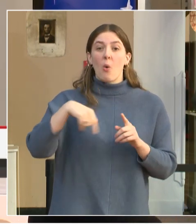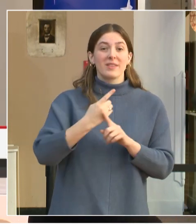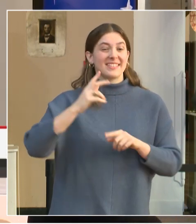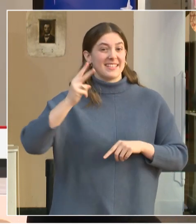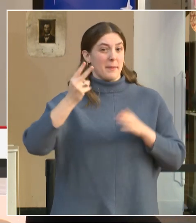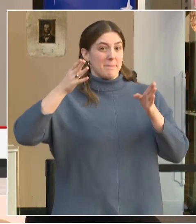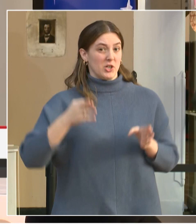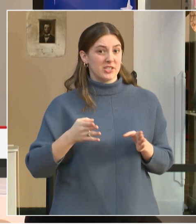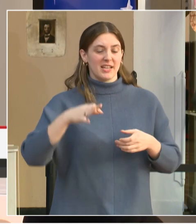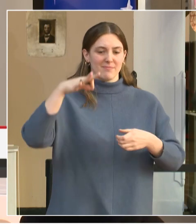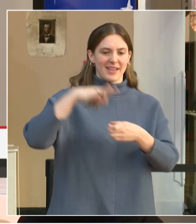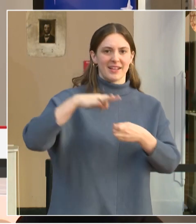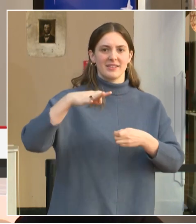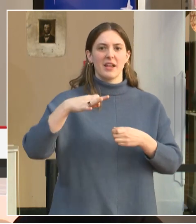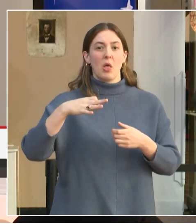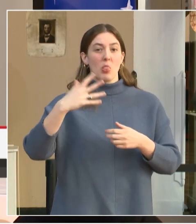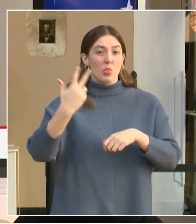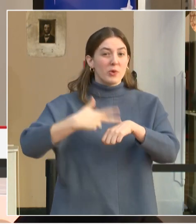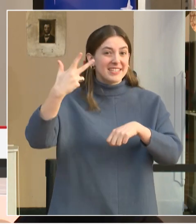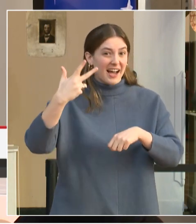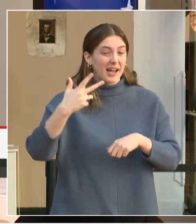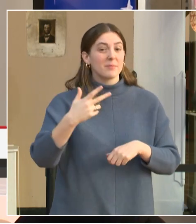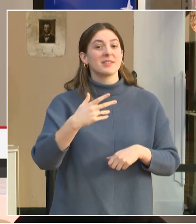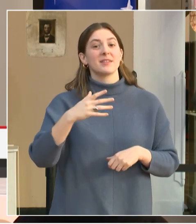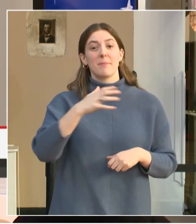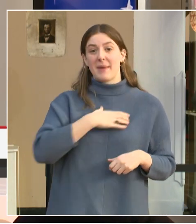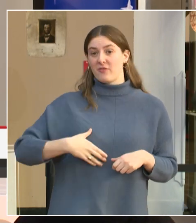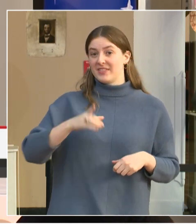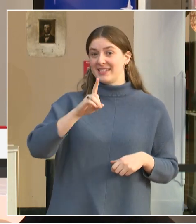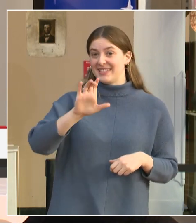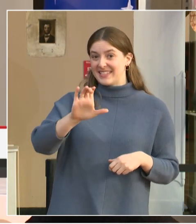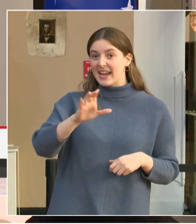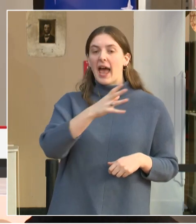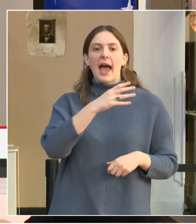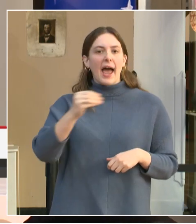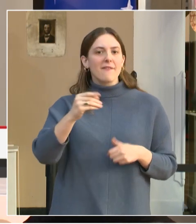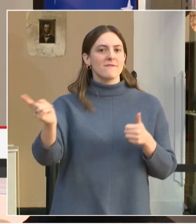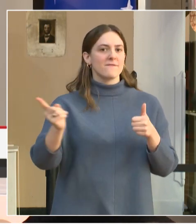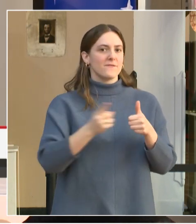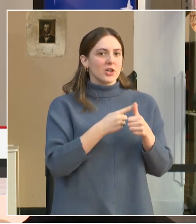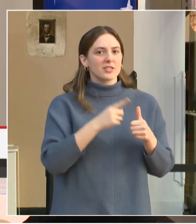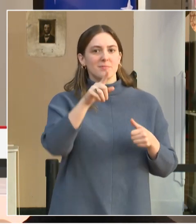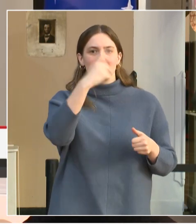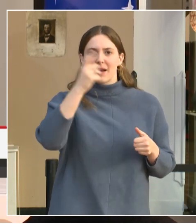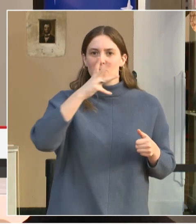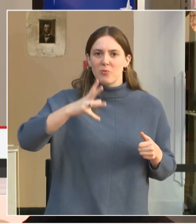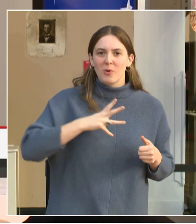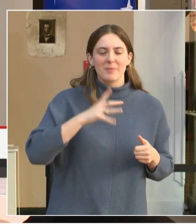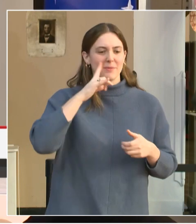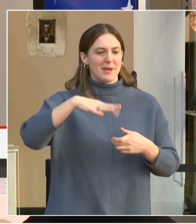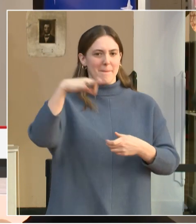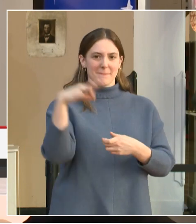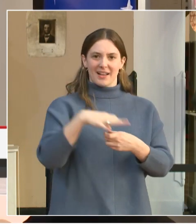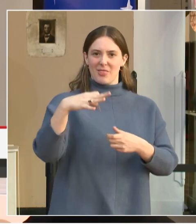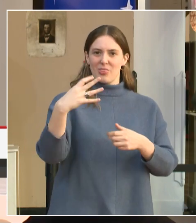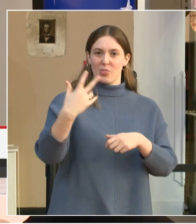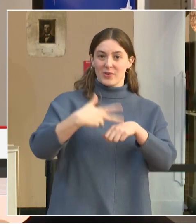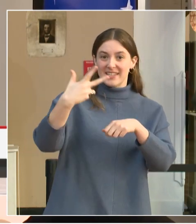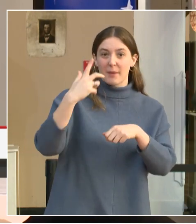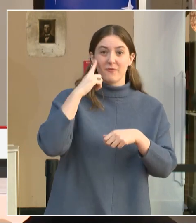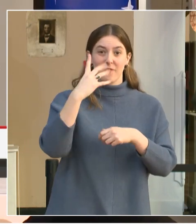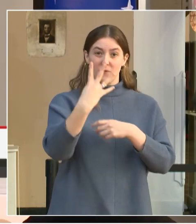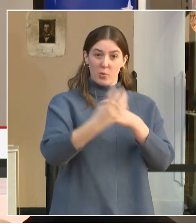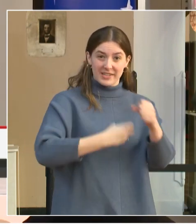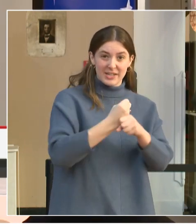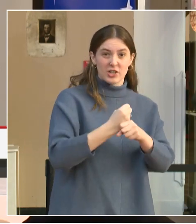Washington, D.C. She is the first African-American woman to be elected to 3 four-year terms as mayor of an American city, and it is my absolute honor to invite her to